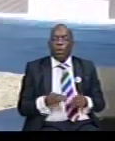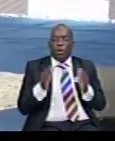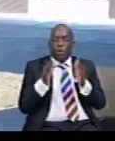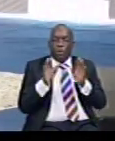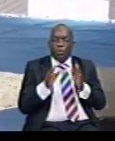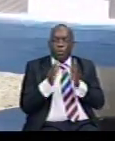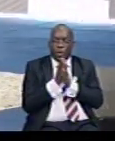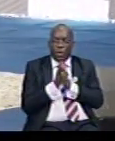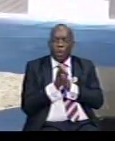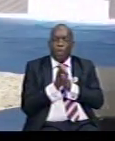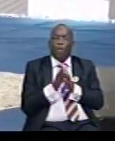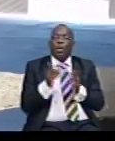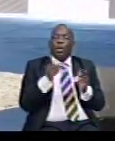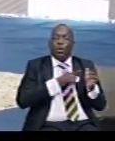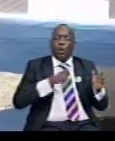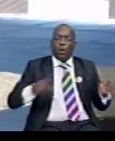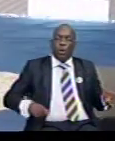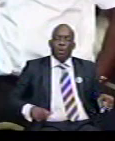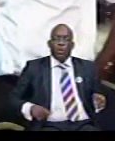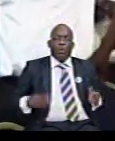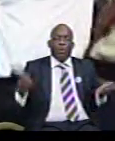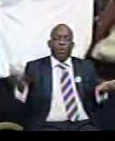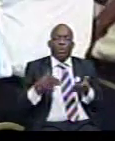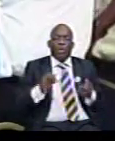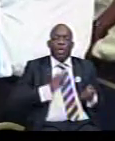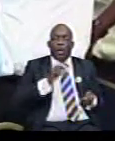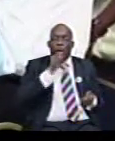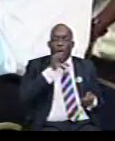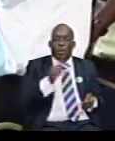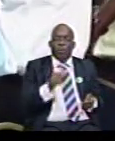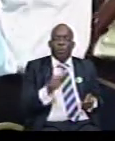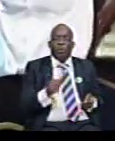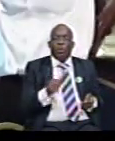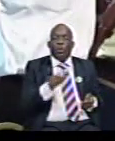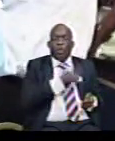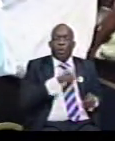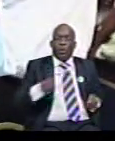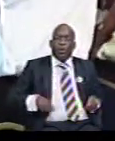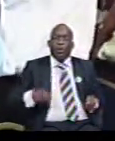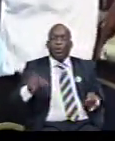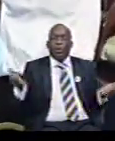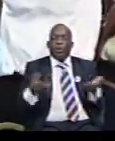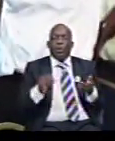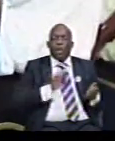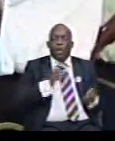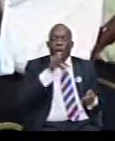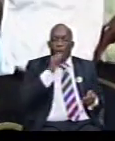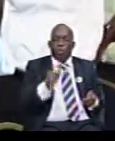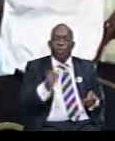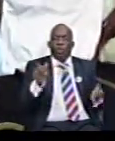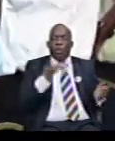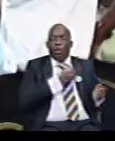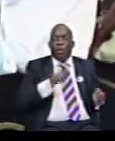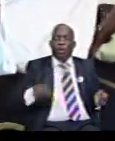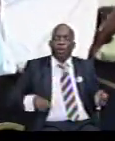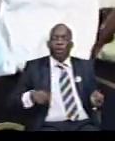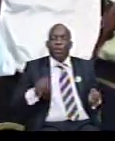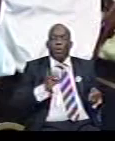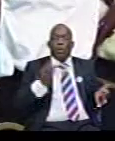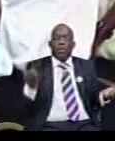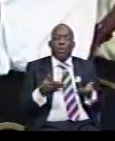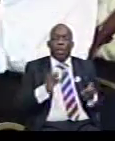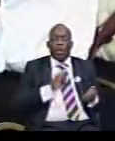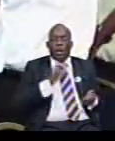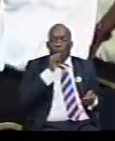say, Lord, here I am. Lord, here I am. Lord, here I am. He will do